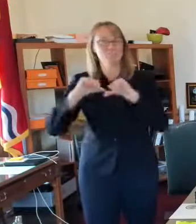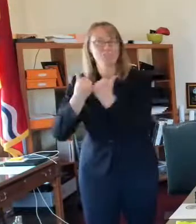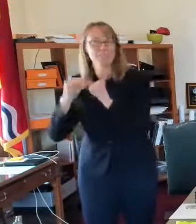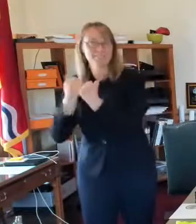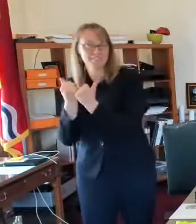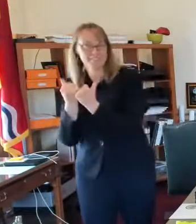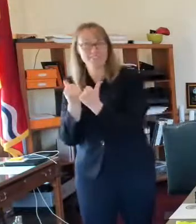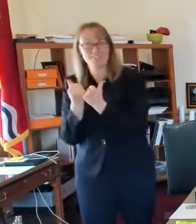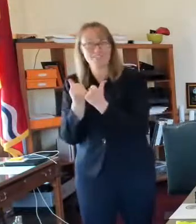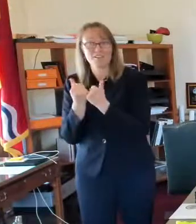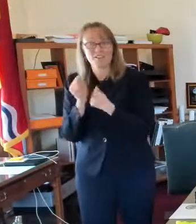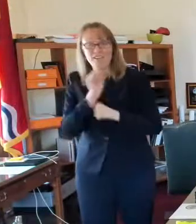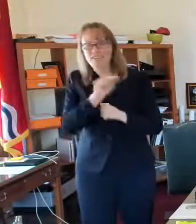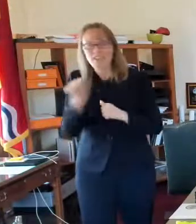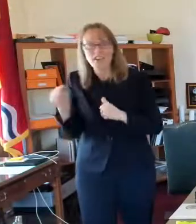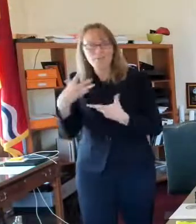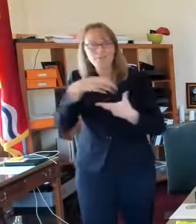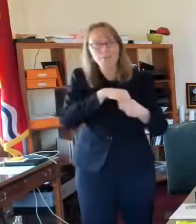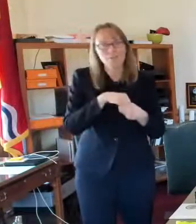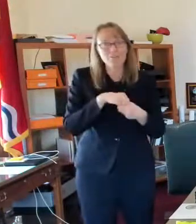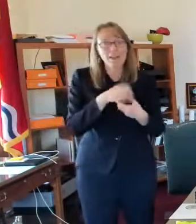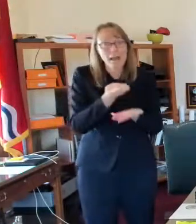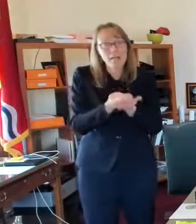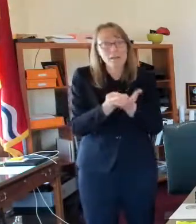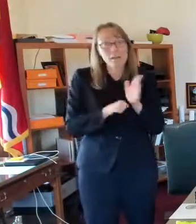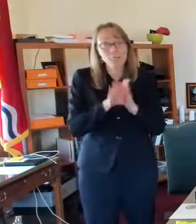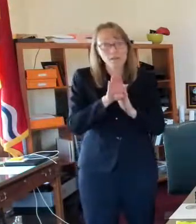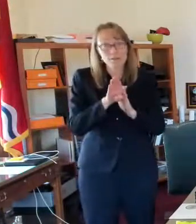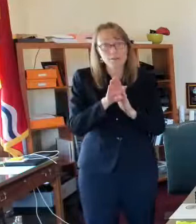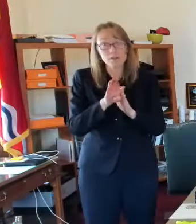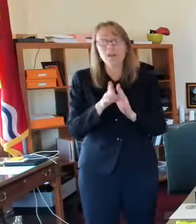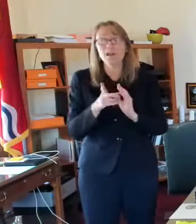in economic development have come together to form